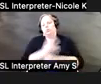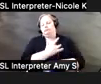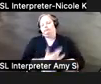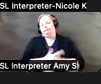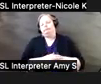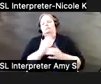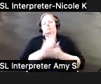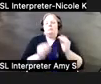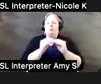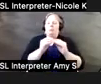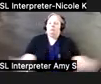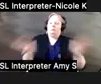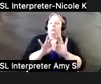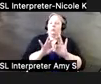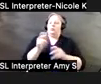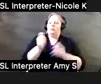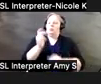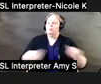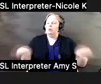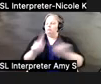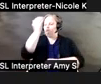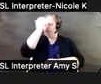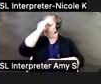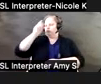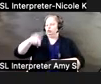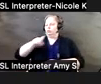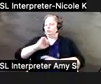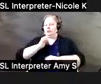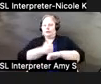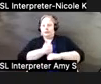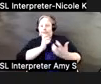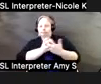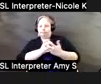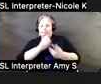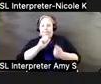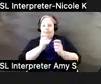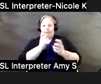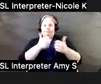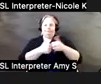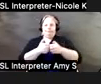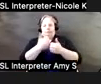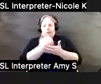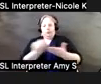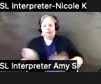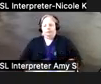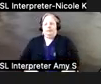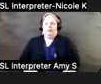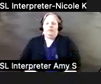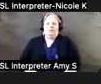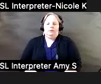some of the more important ones that most people should know about when they're setting someone up with adaptive gaming equipment.